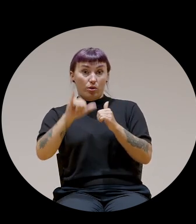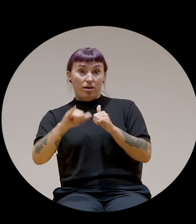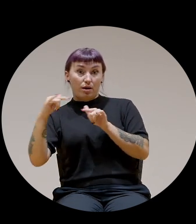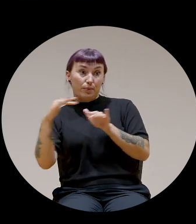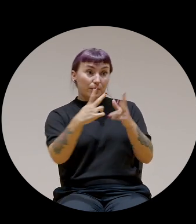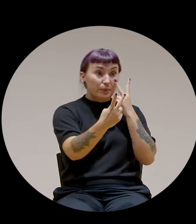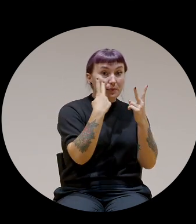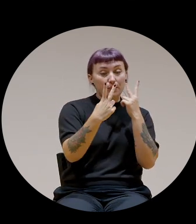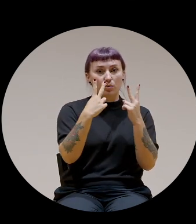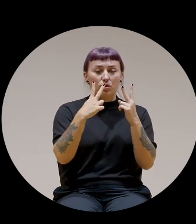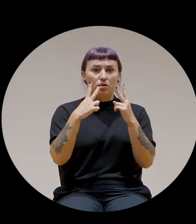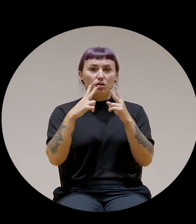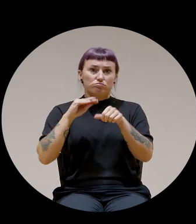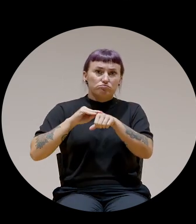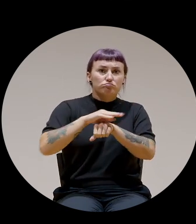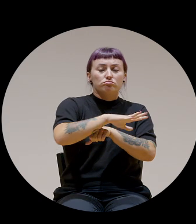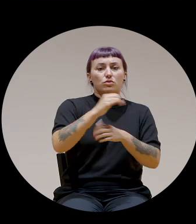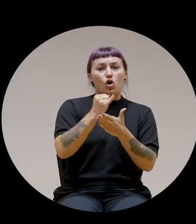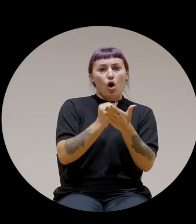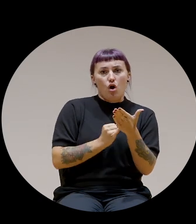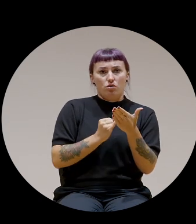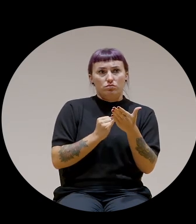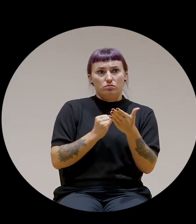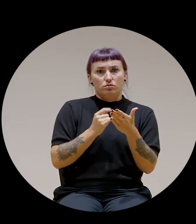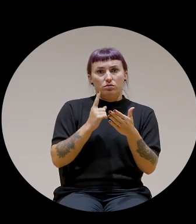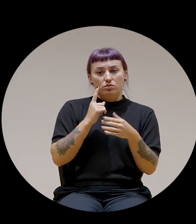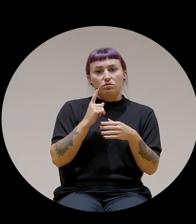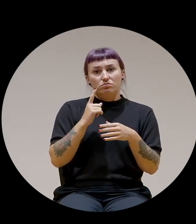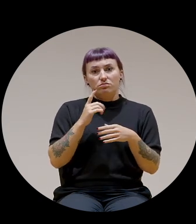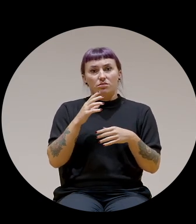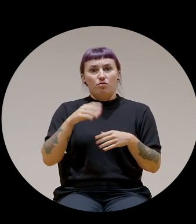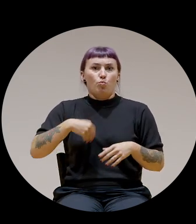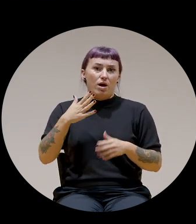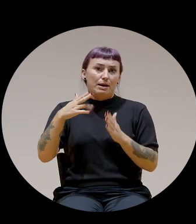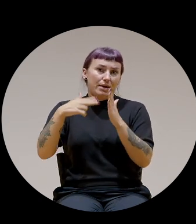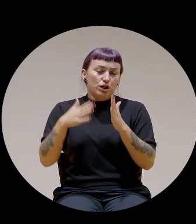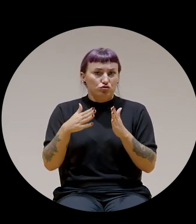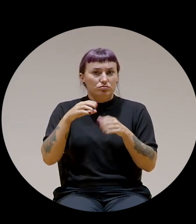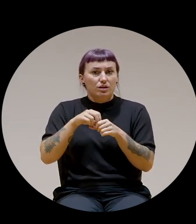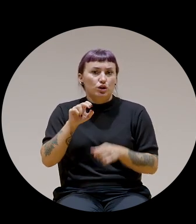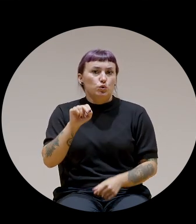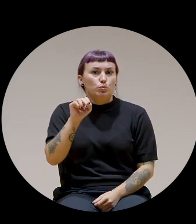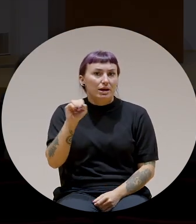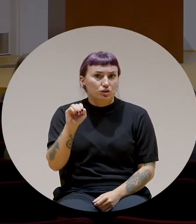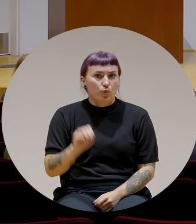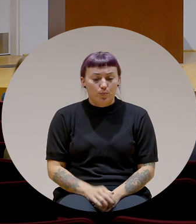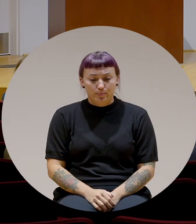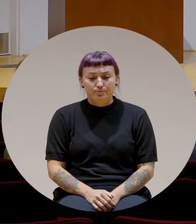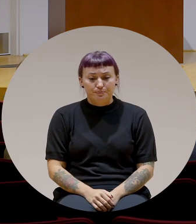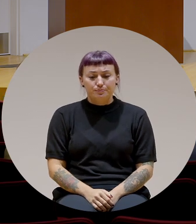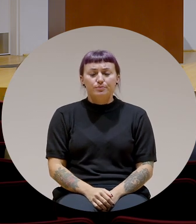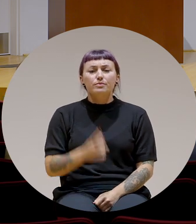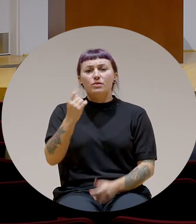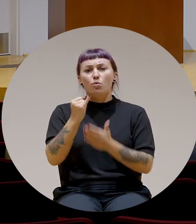of permeated the artworks of white painters, essentially, in New Mexico. And one